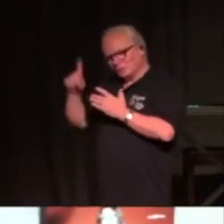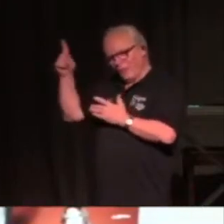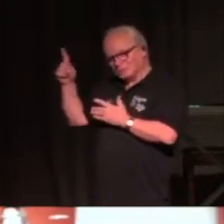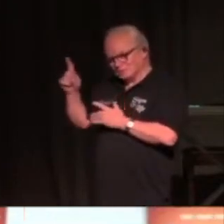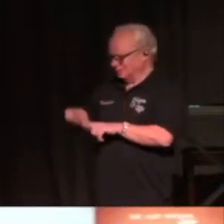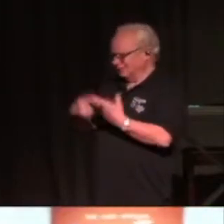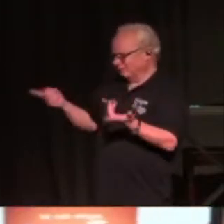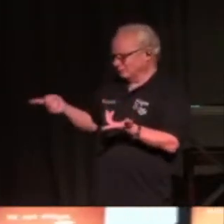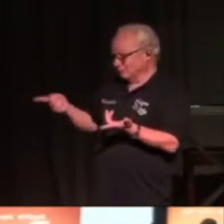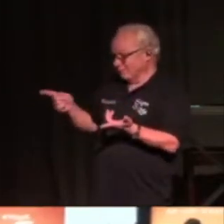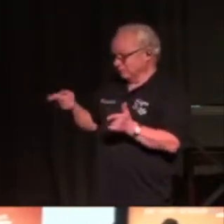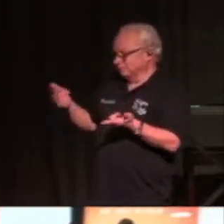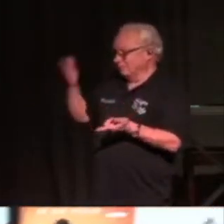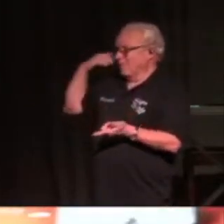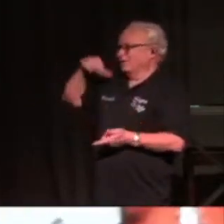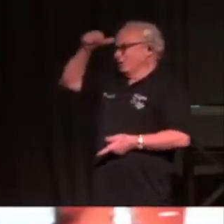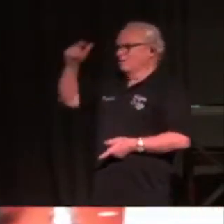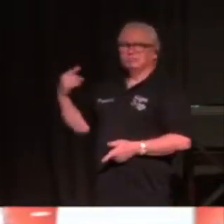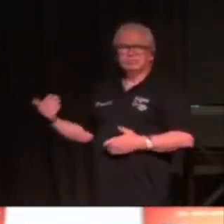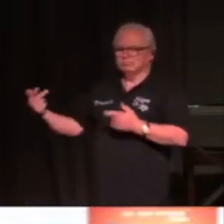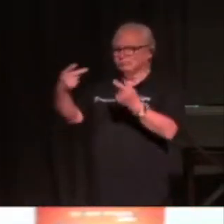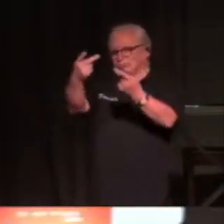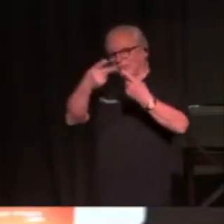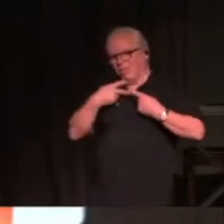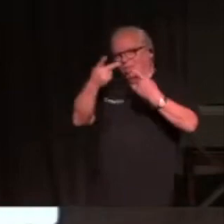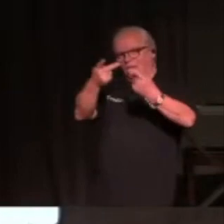Just to be an acquaintance of God, you know, turn up church,